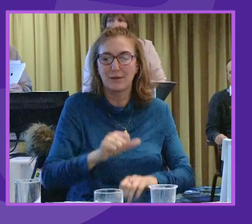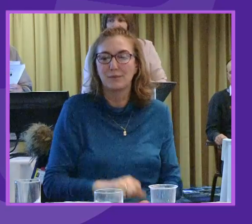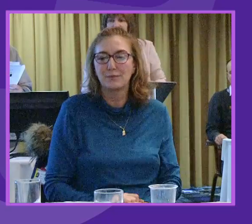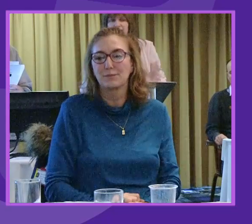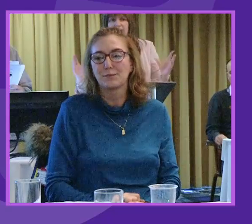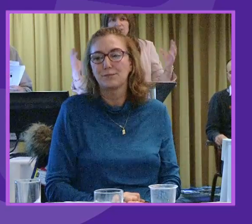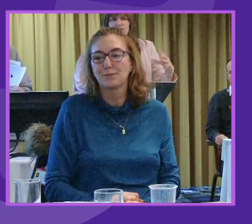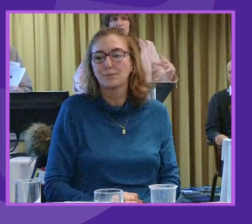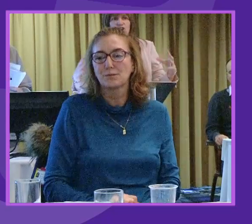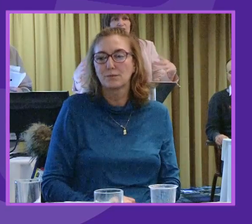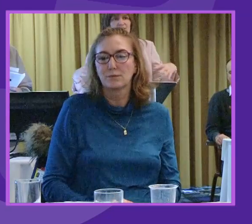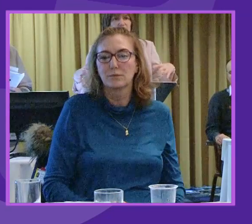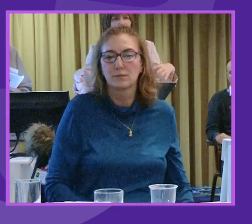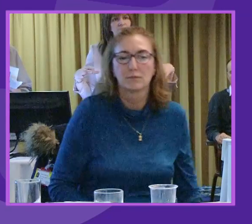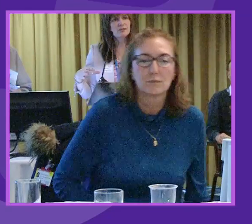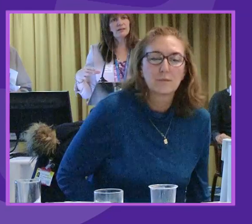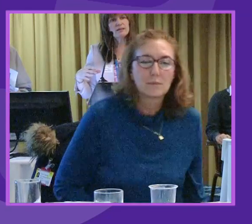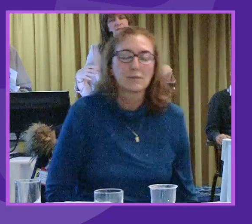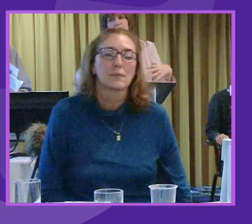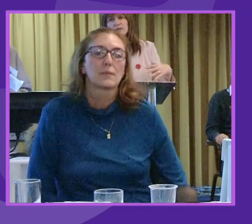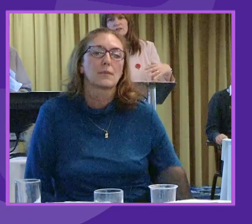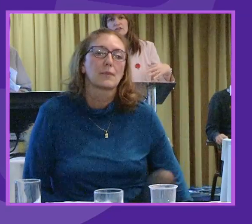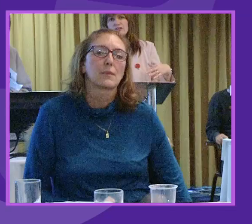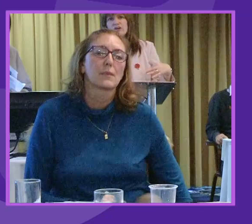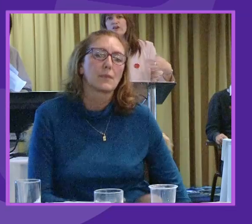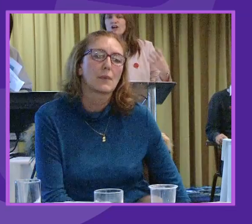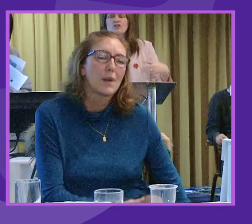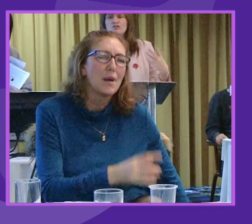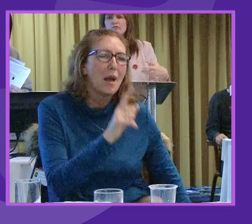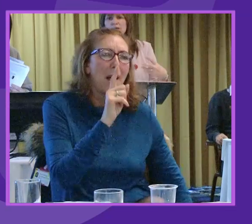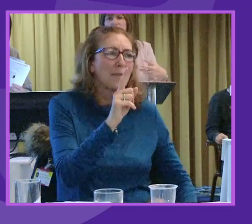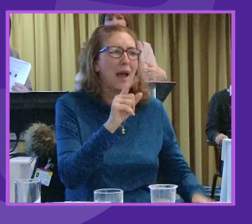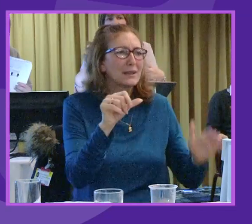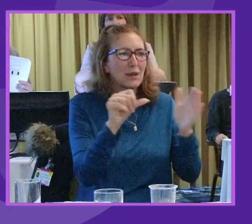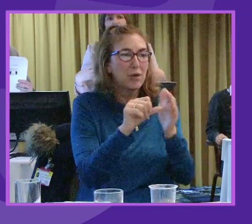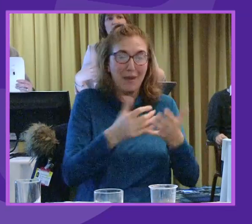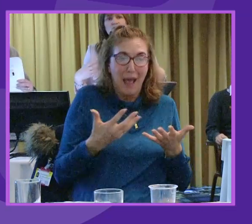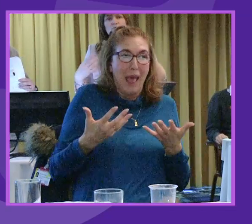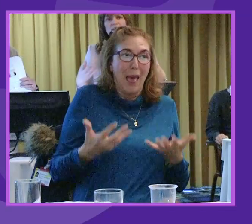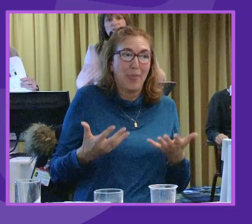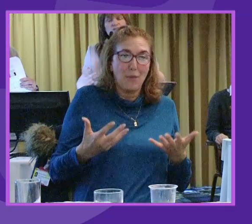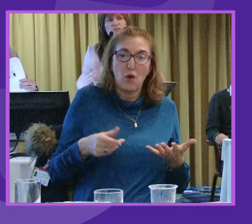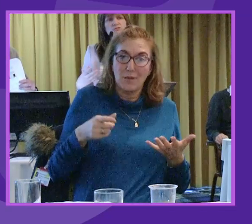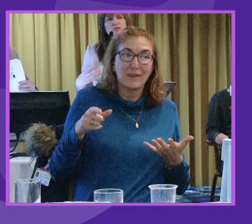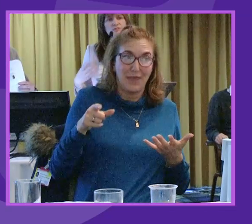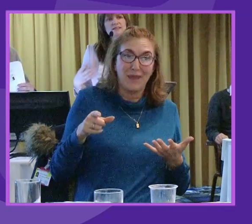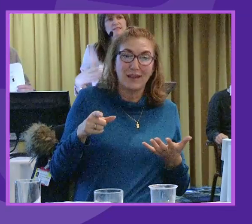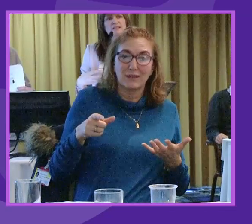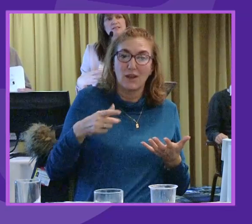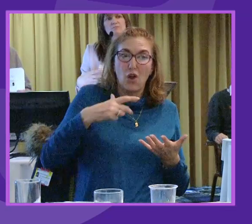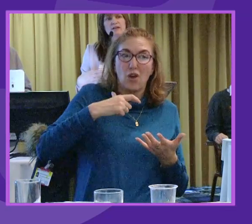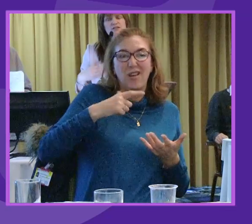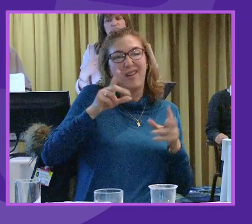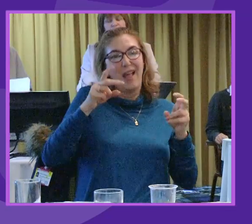However, currently these roles lie at the edge of our system there aren't enough peer